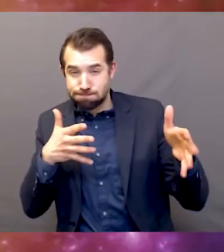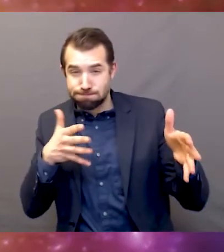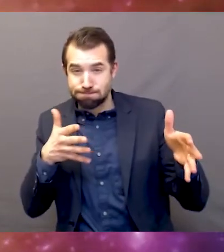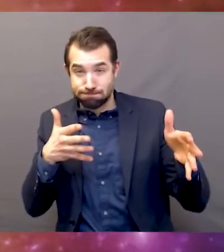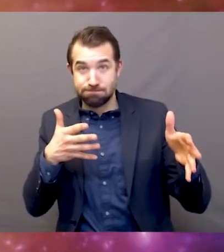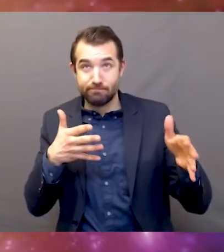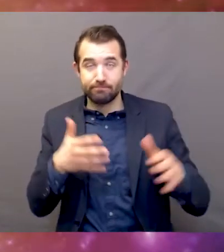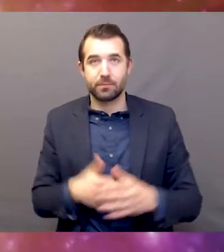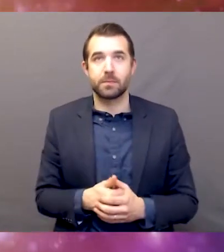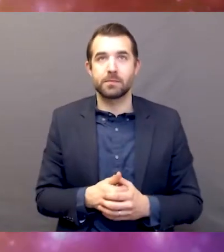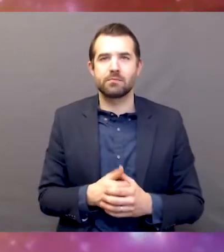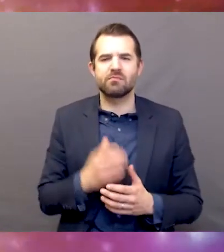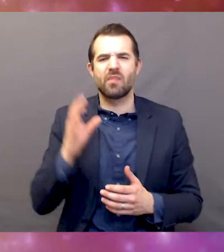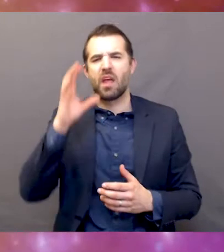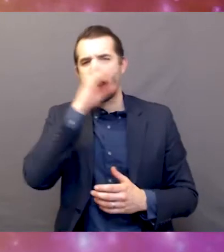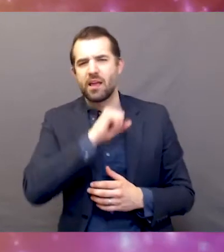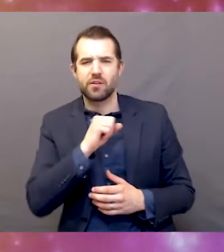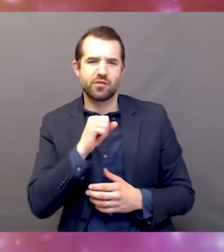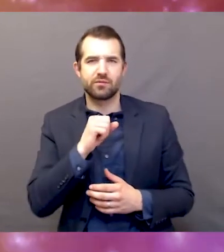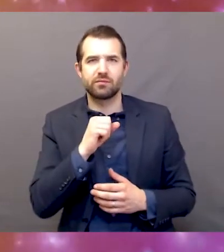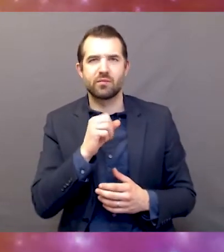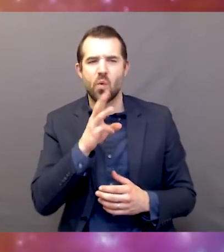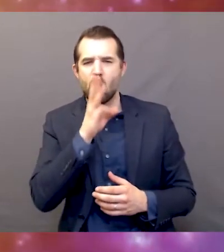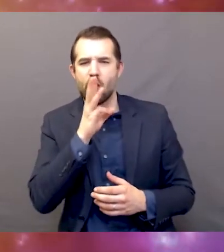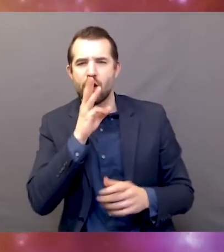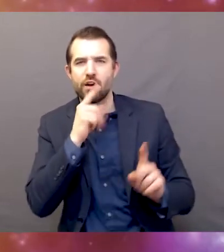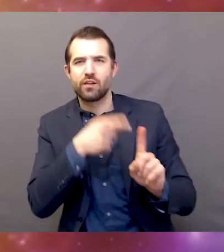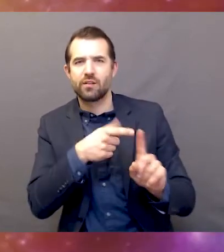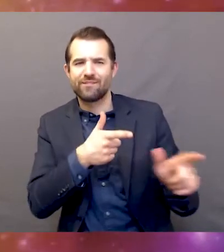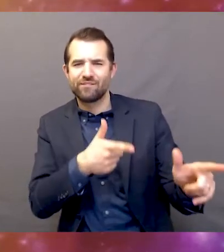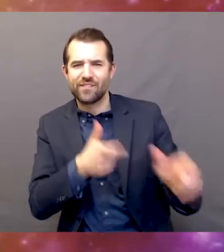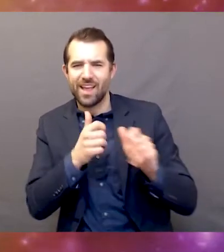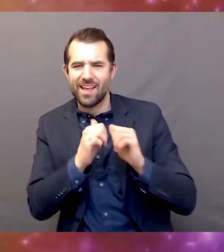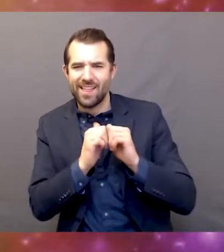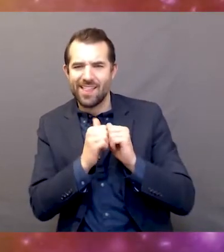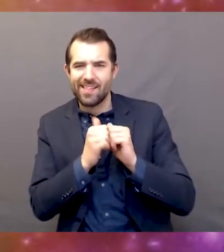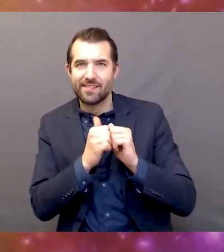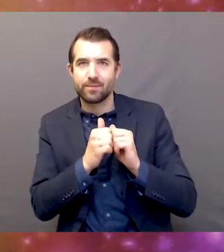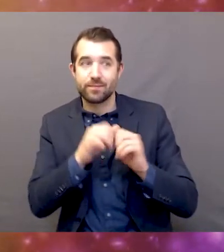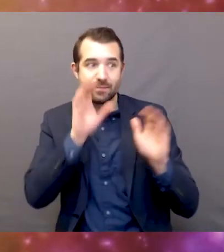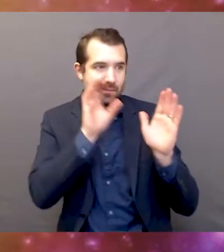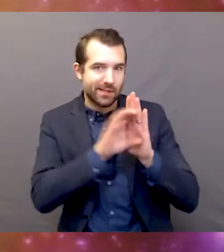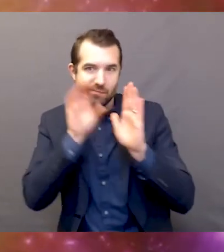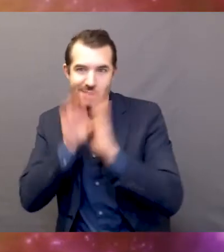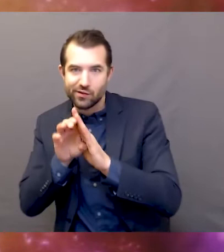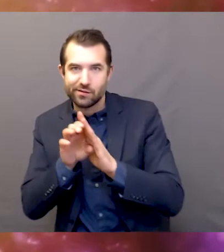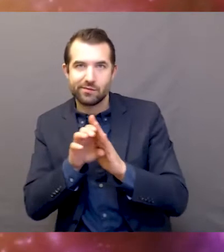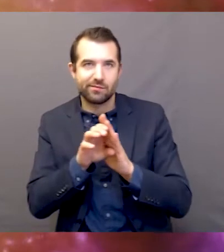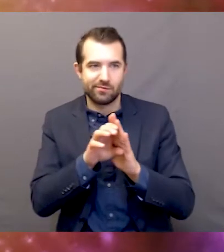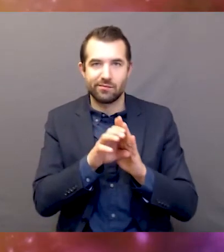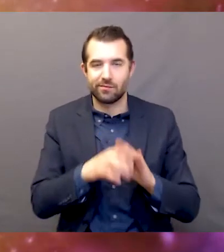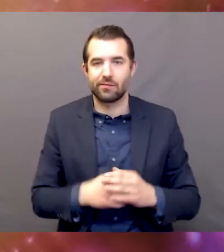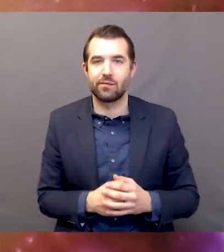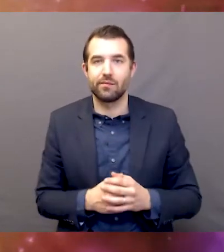storm. And we can estimate the fluid velocity directly from the images. By measuring the brightness